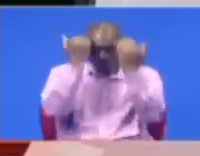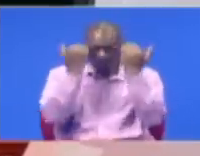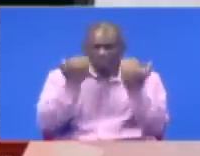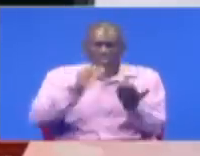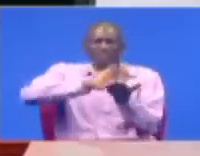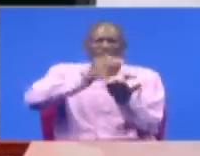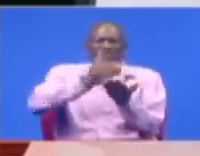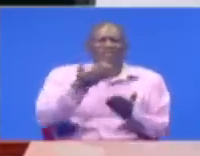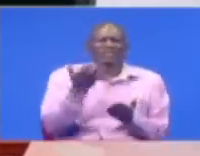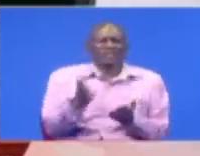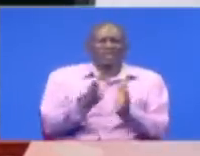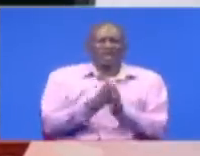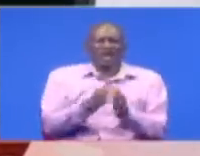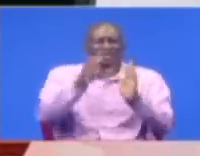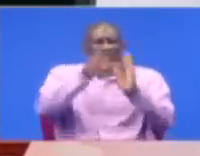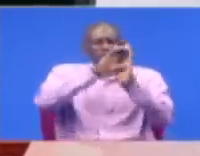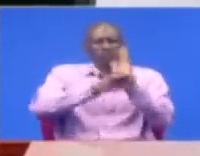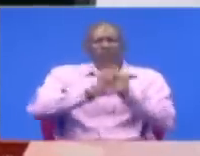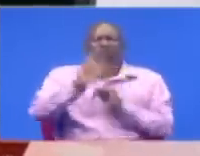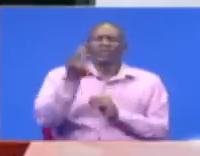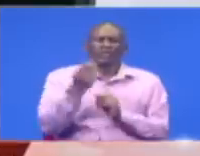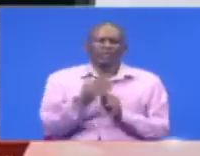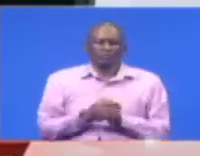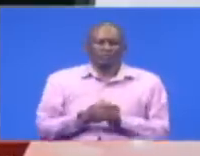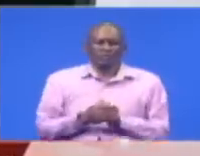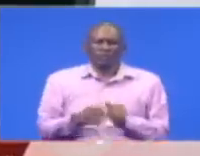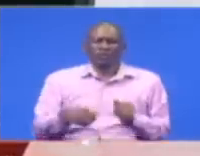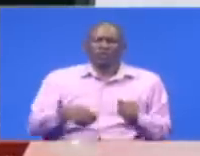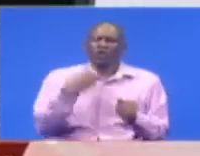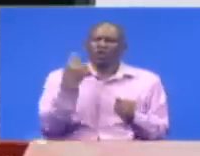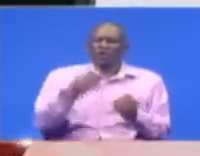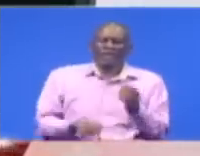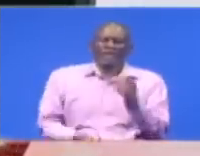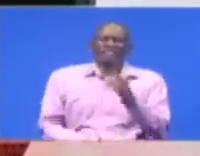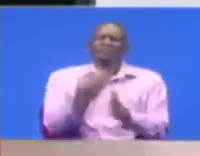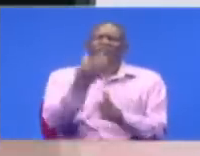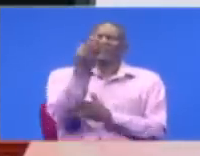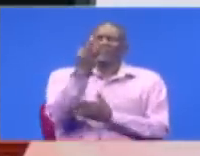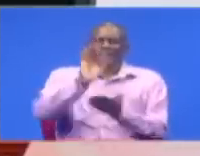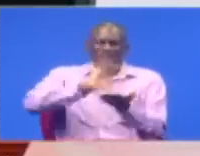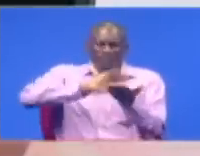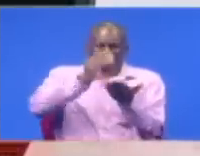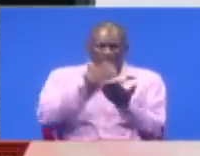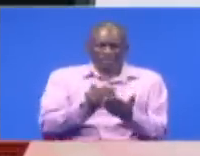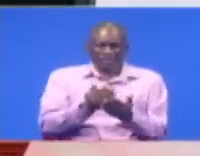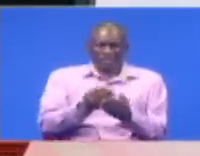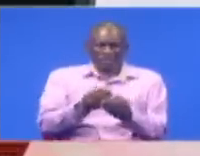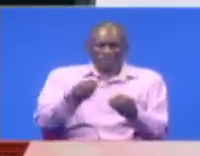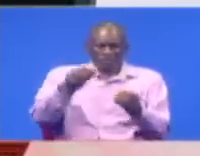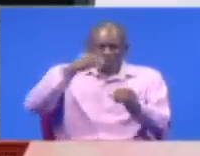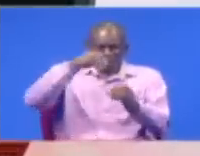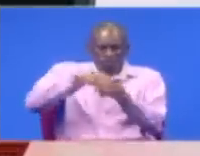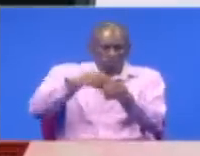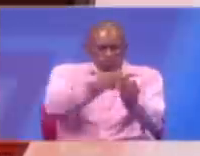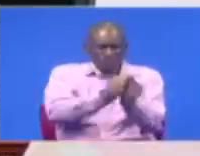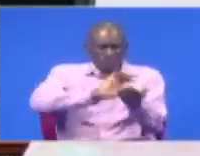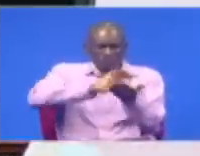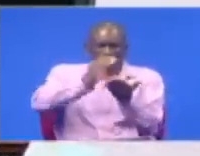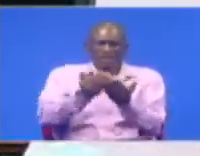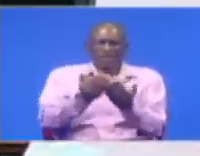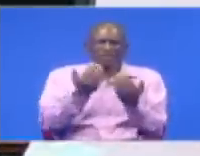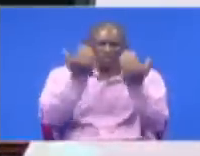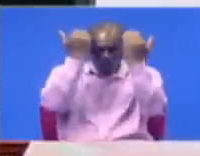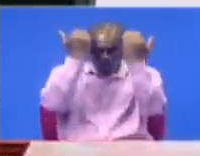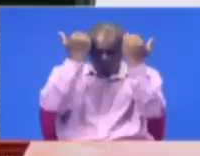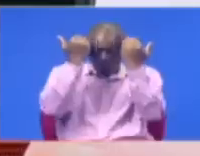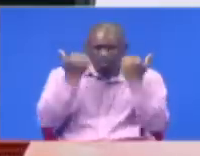fund. And the Constitution of Kenya only establishes three funds: Consolidated, Judiciary Fund, and